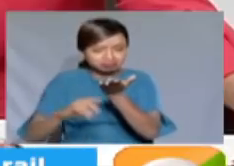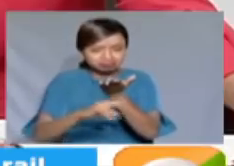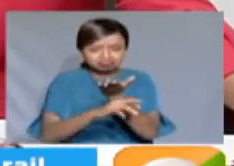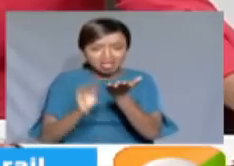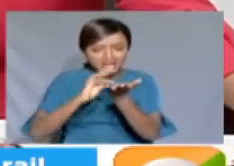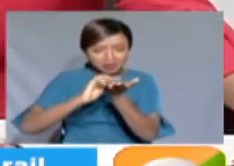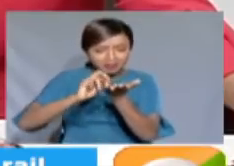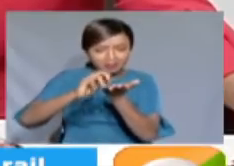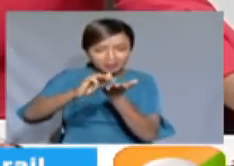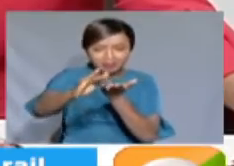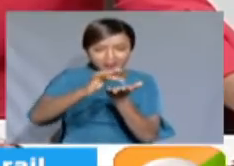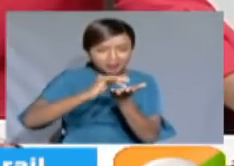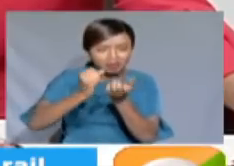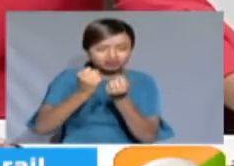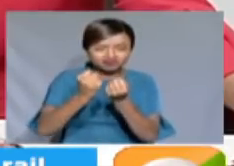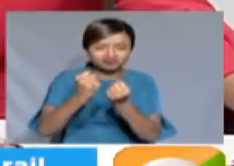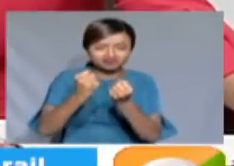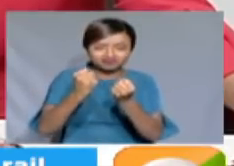you know